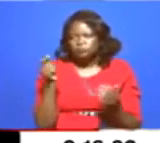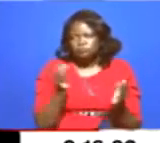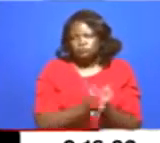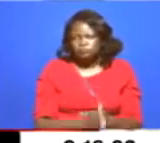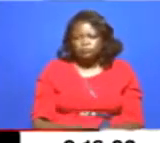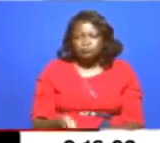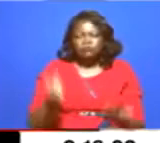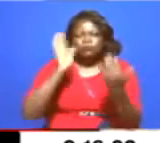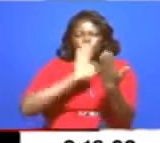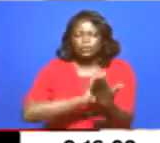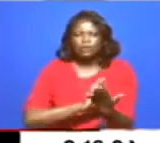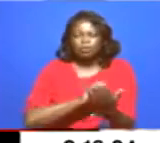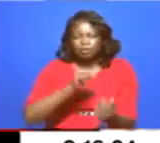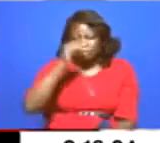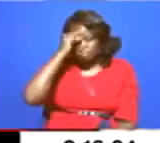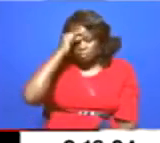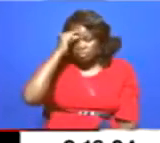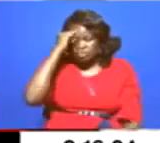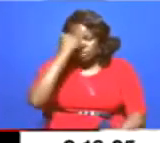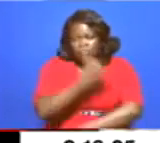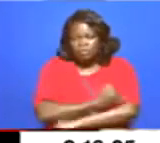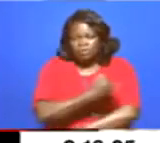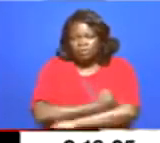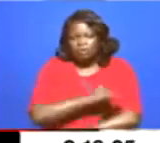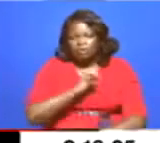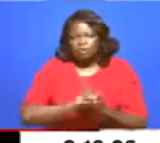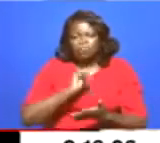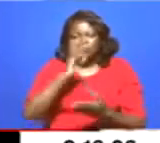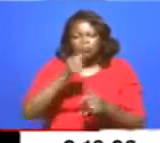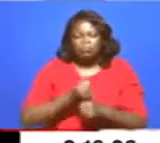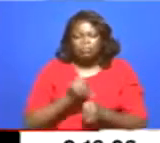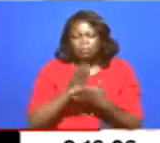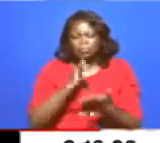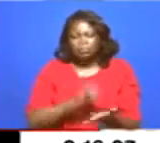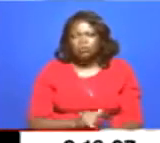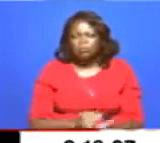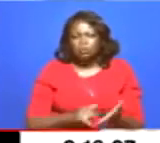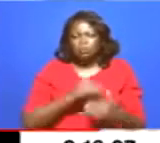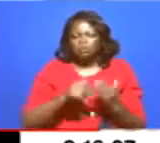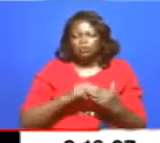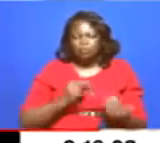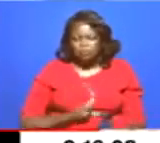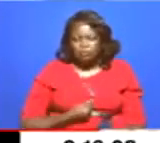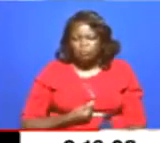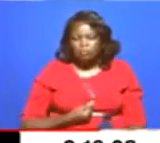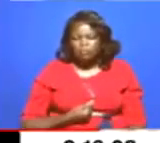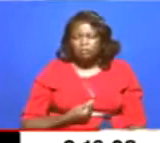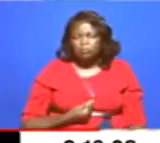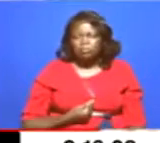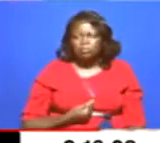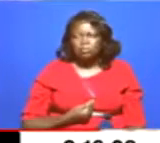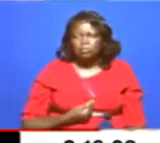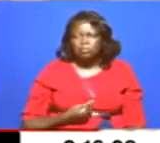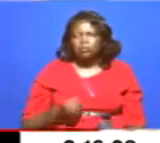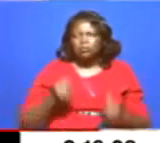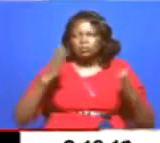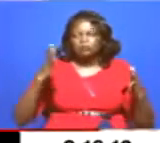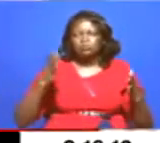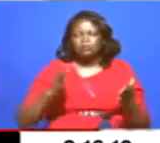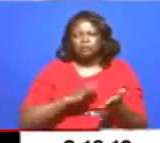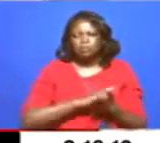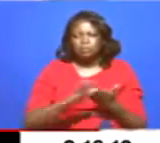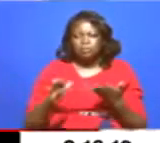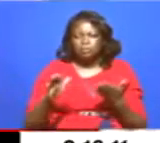approach in government institutions that will ensure for all of us greater efficiency,